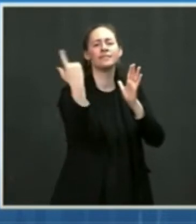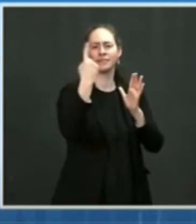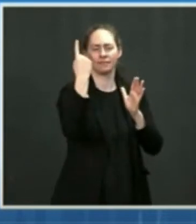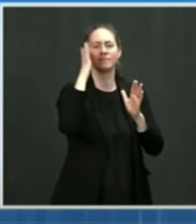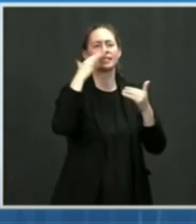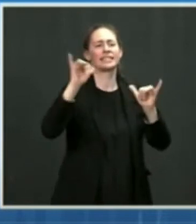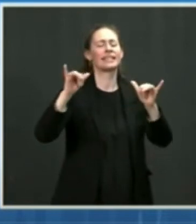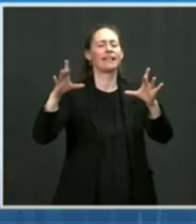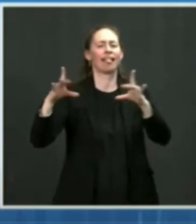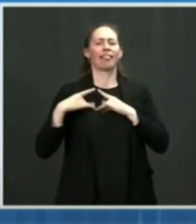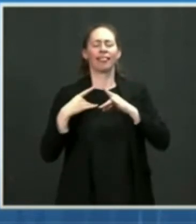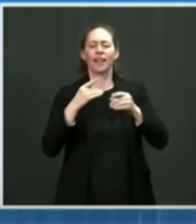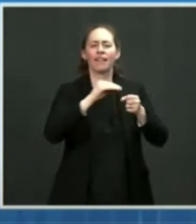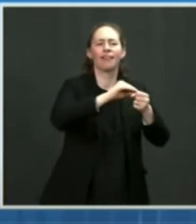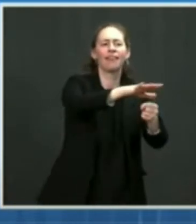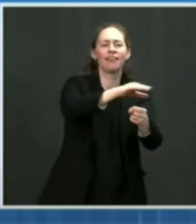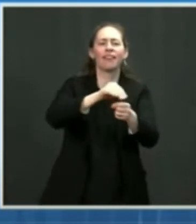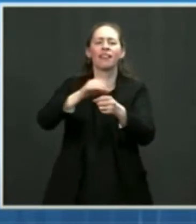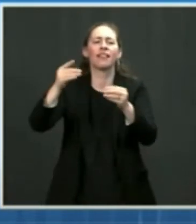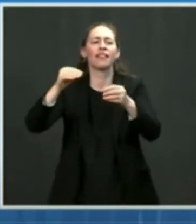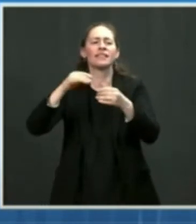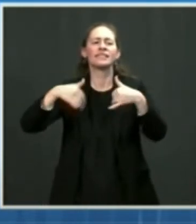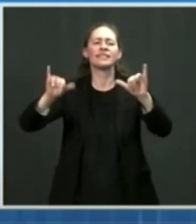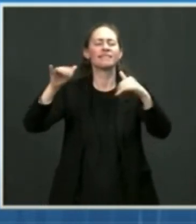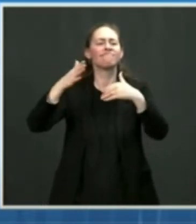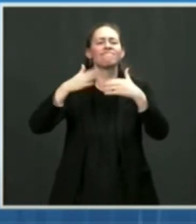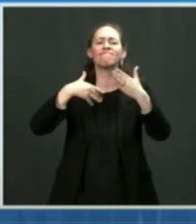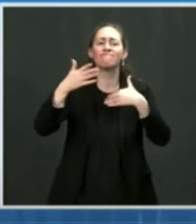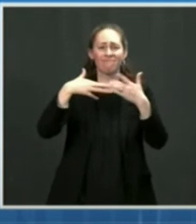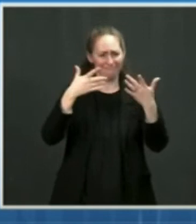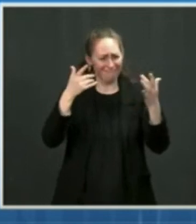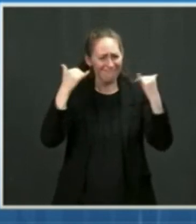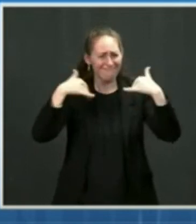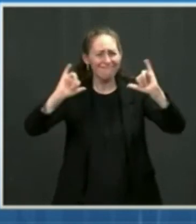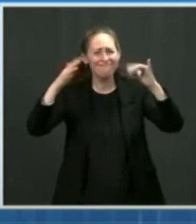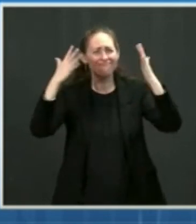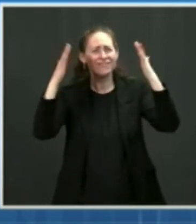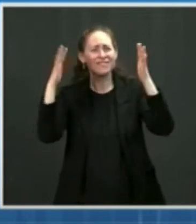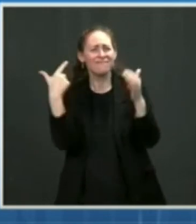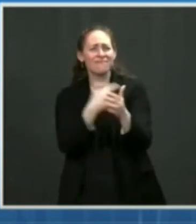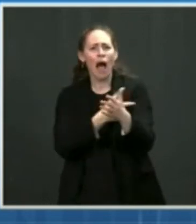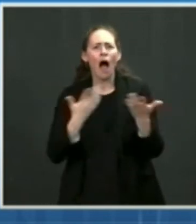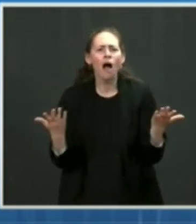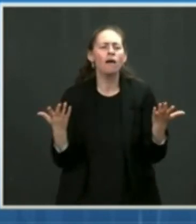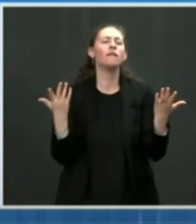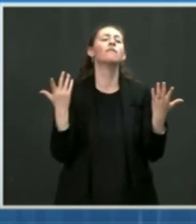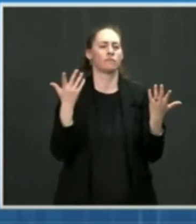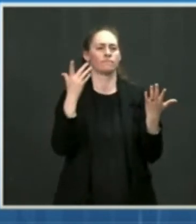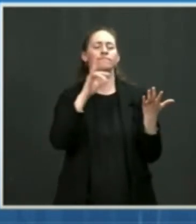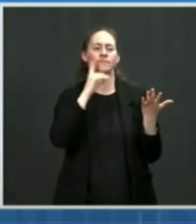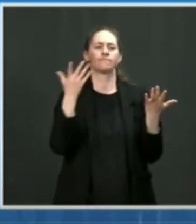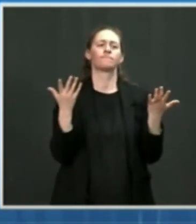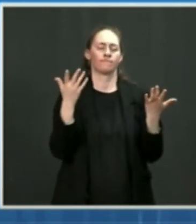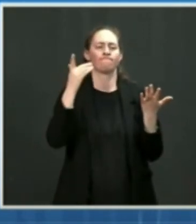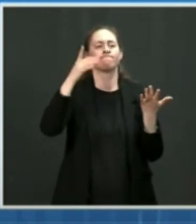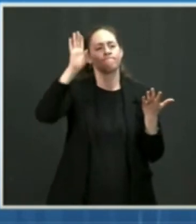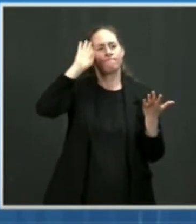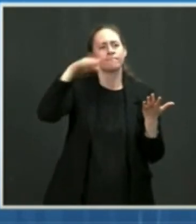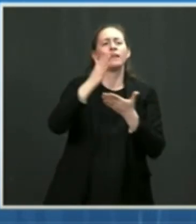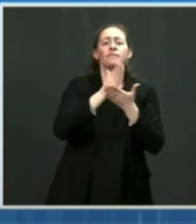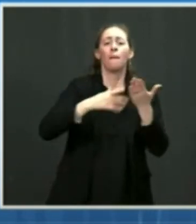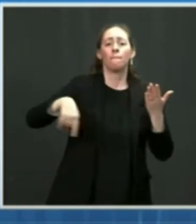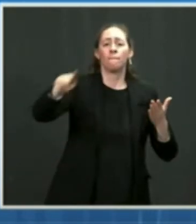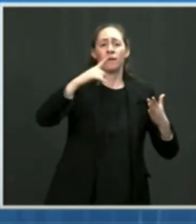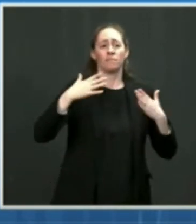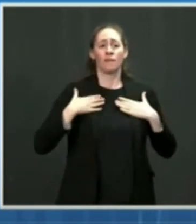regardless of the efficacy of your vaccine. There's primary vaccine failure when the body actually doesn't mount an adequate